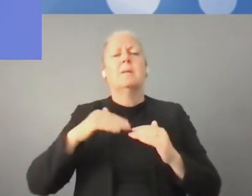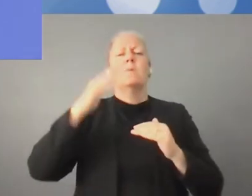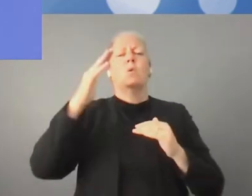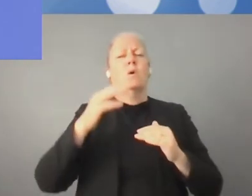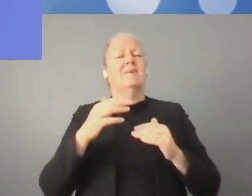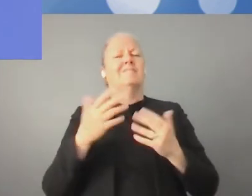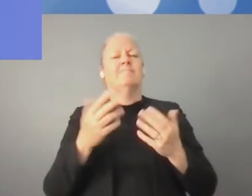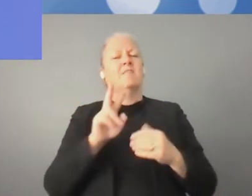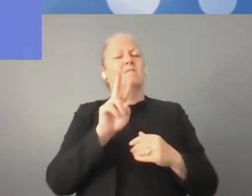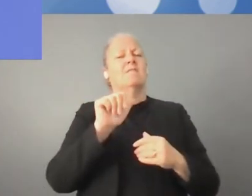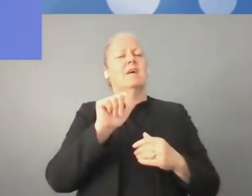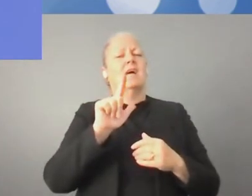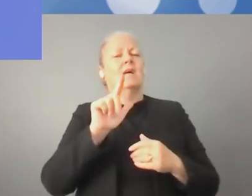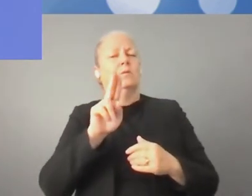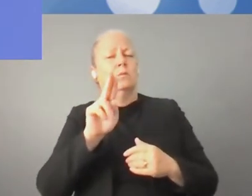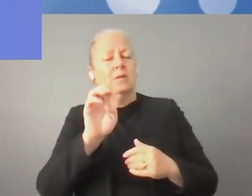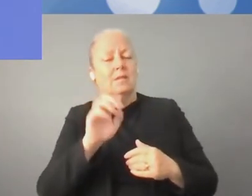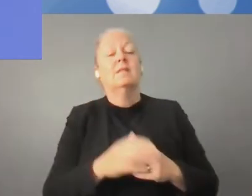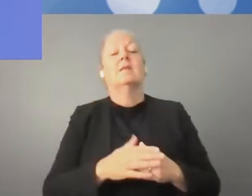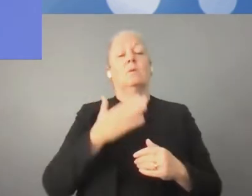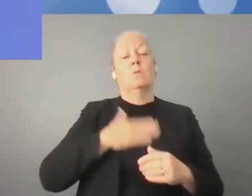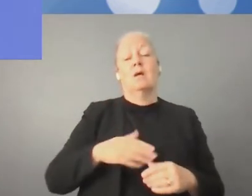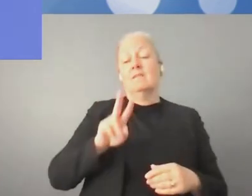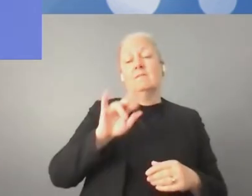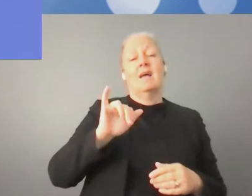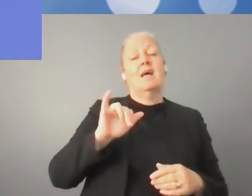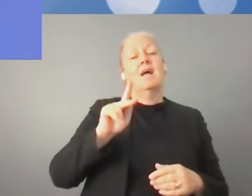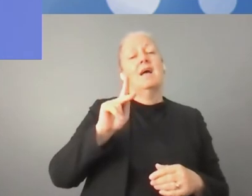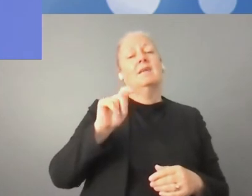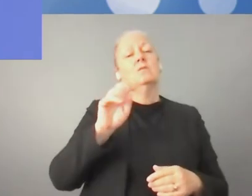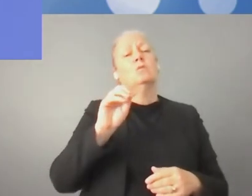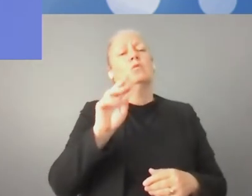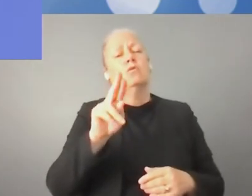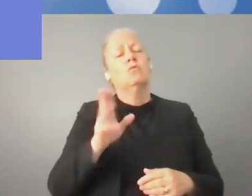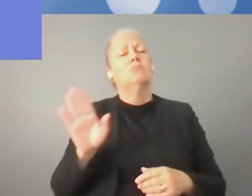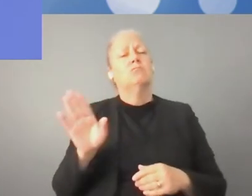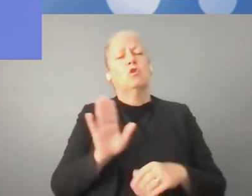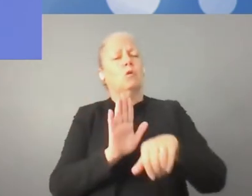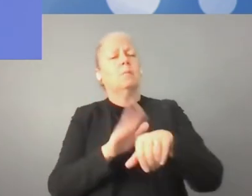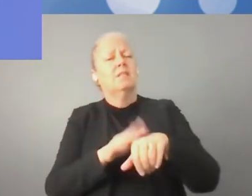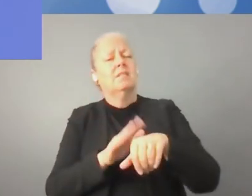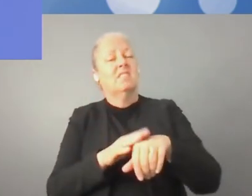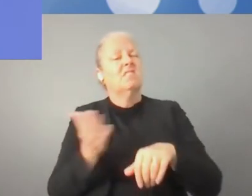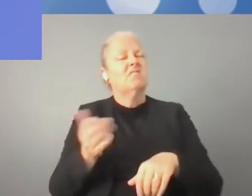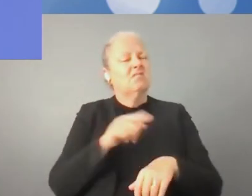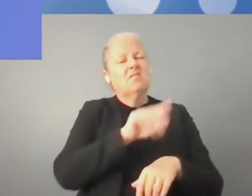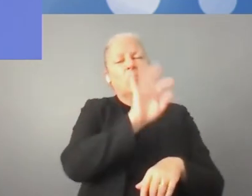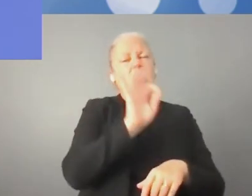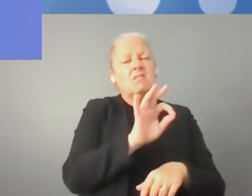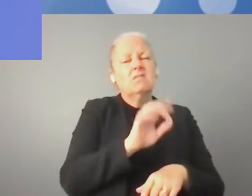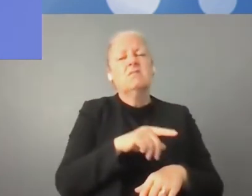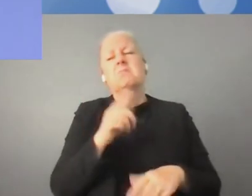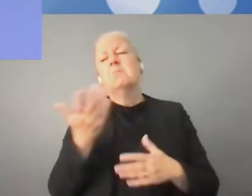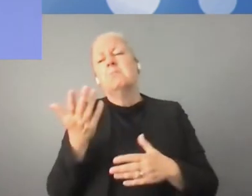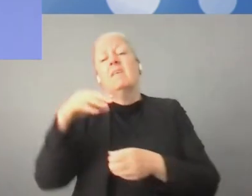is a time for mr victor smakarovs and your comment on that question on the investment side or business side